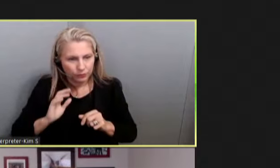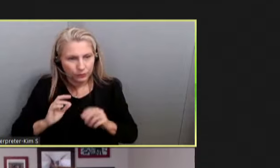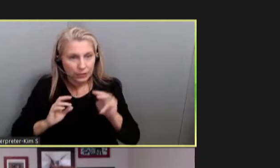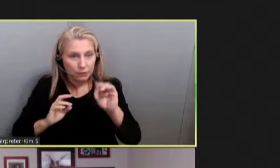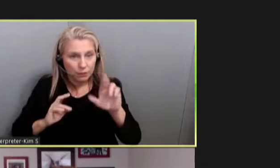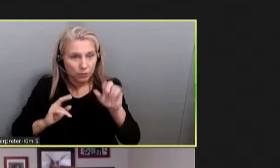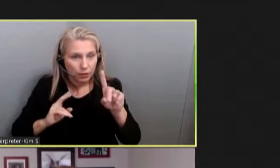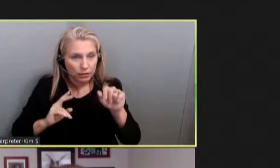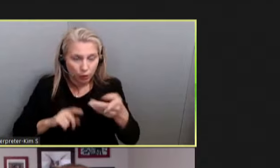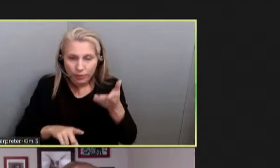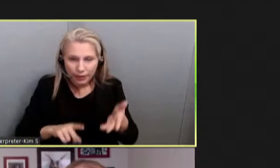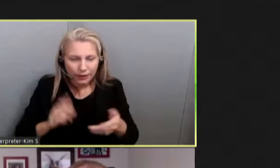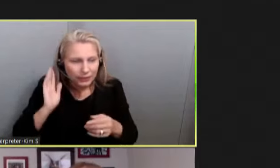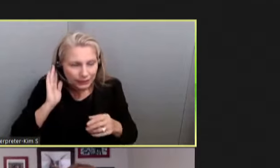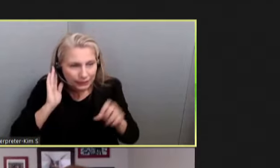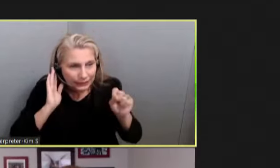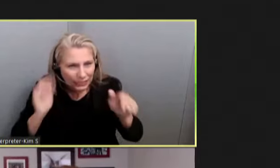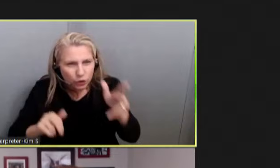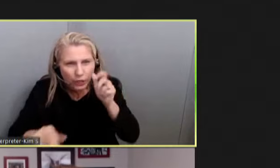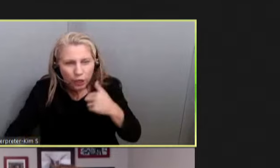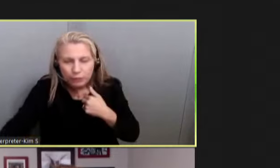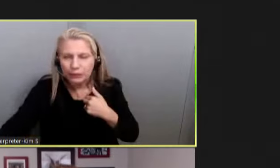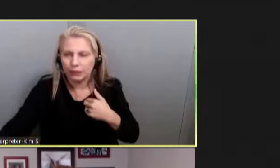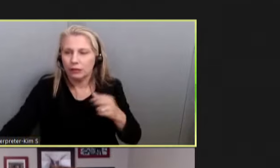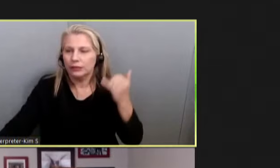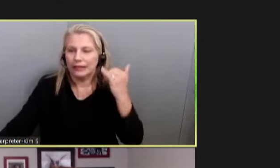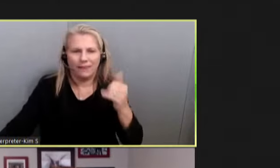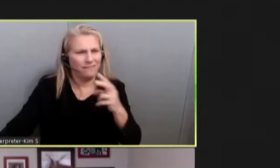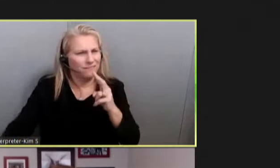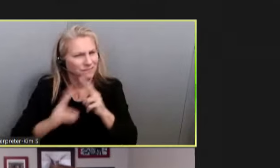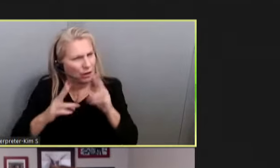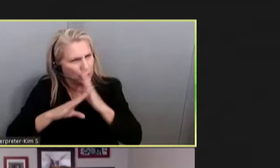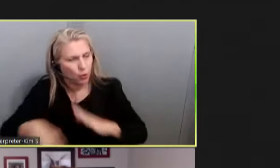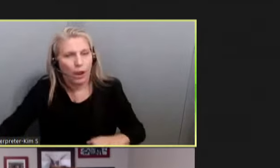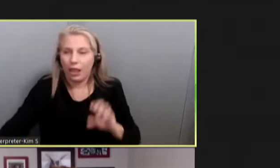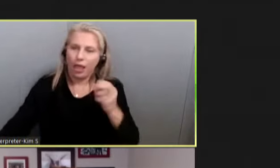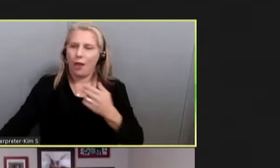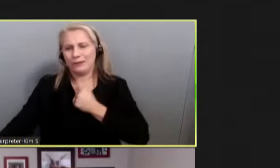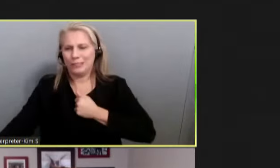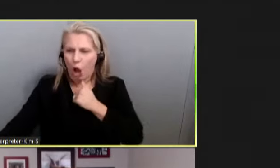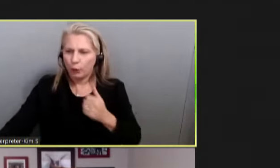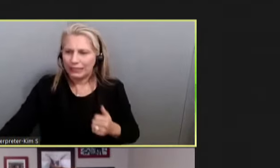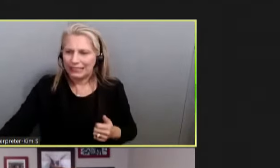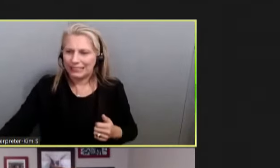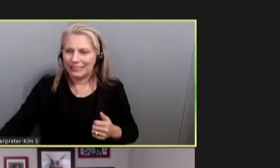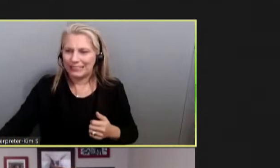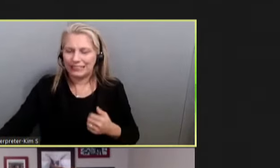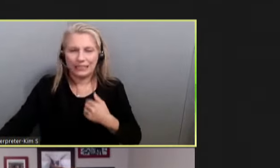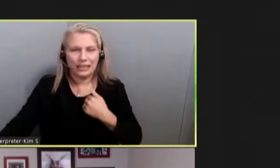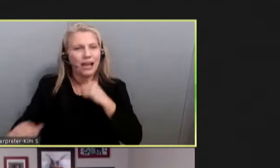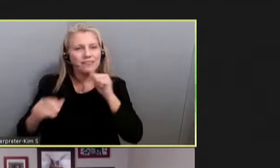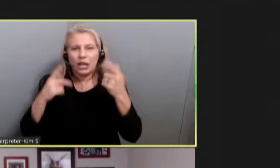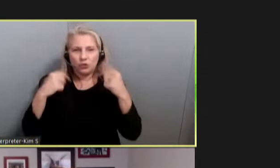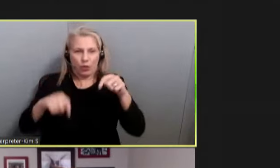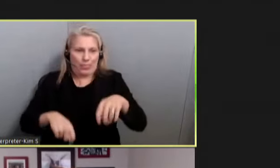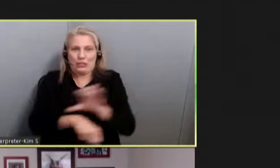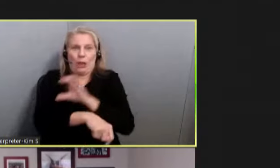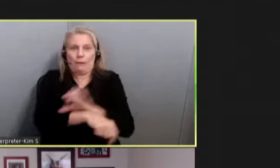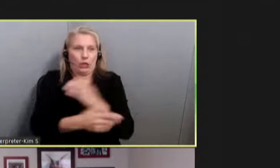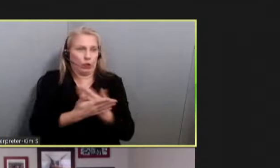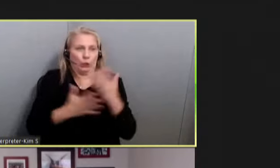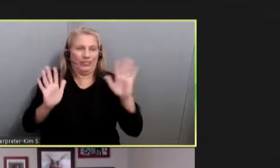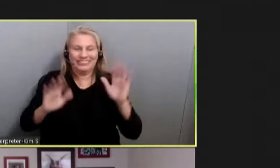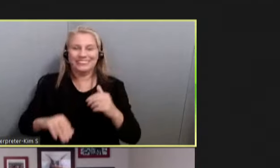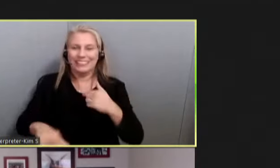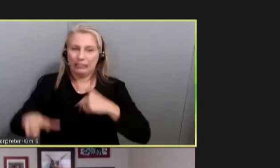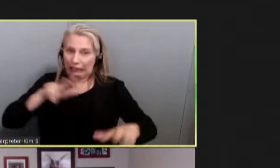Miranda, are you there? Yeah, can you guys hear me? Oh yeah, you're very quiet. Okay, sorry, I have not tried out this computer yet. My question